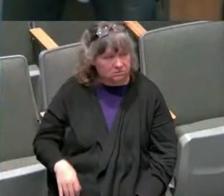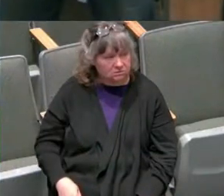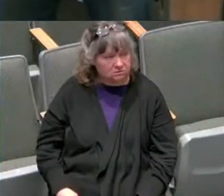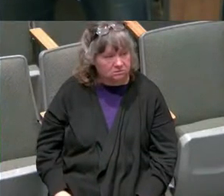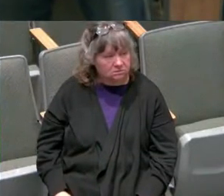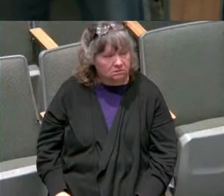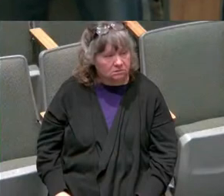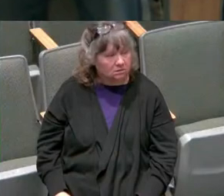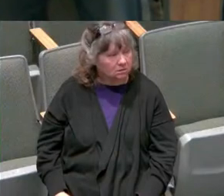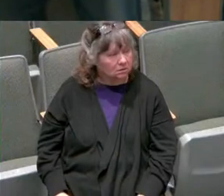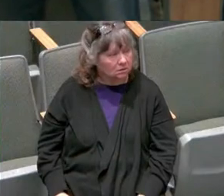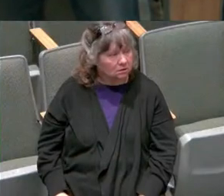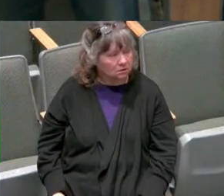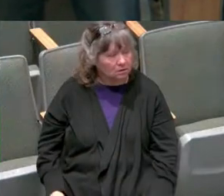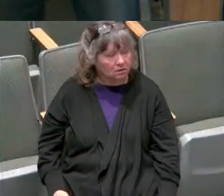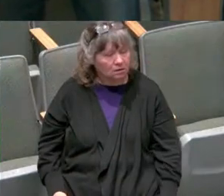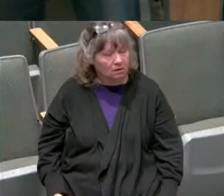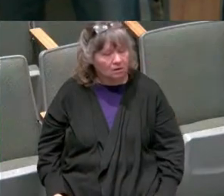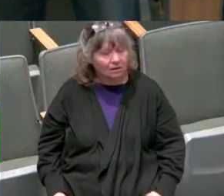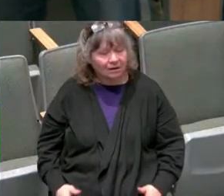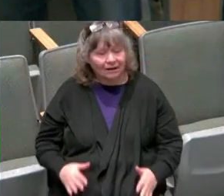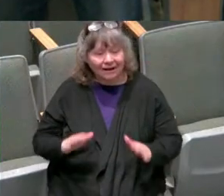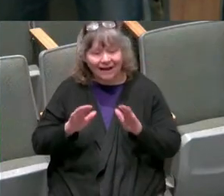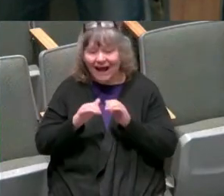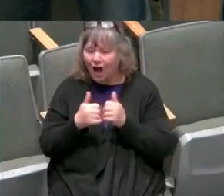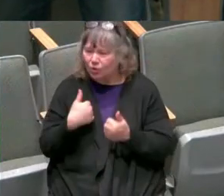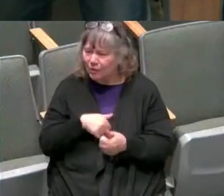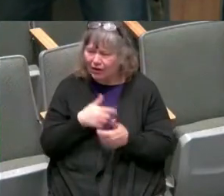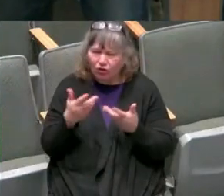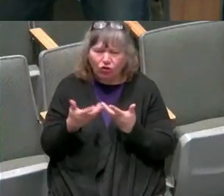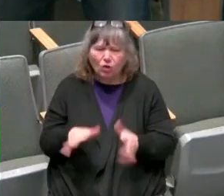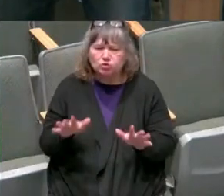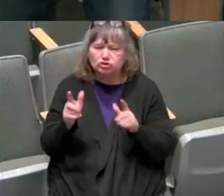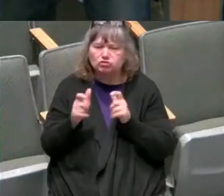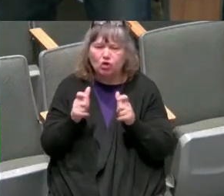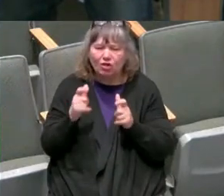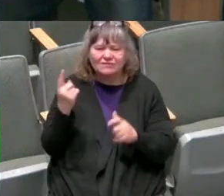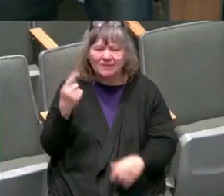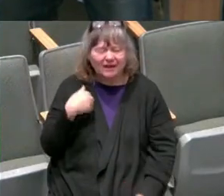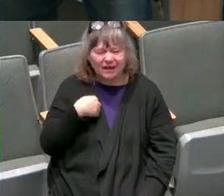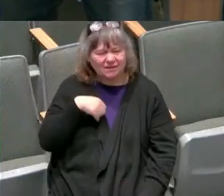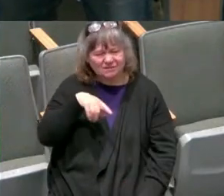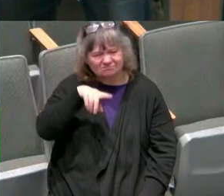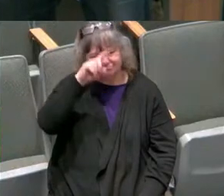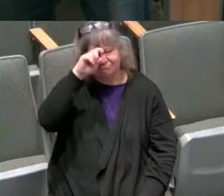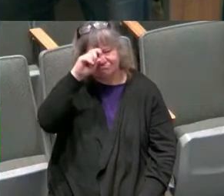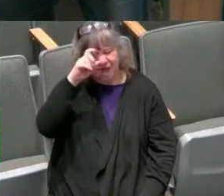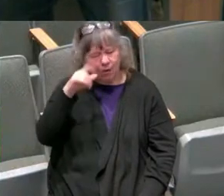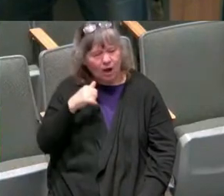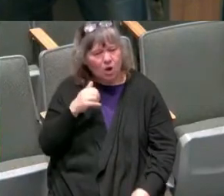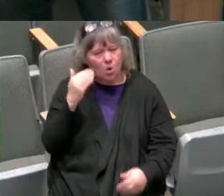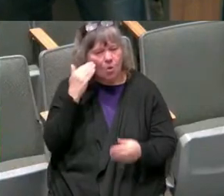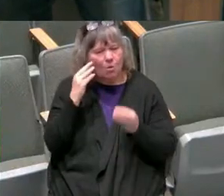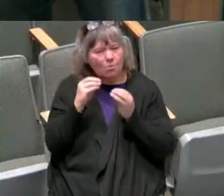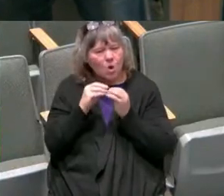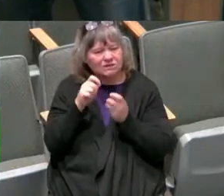losing or if we don't do this how do we lose control of something I just need to hear more details